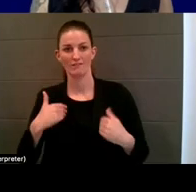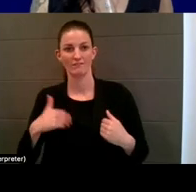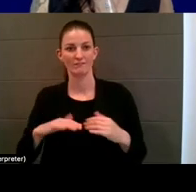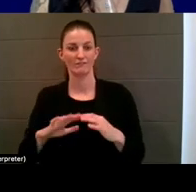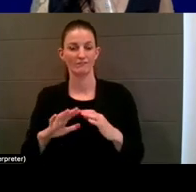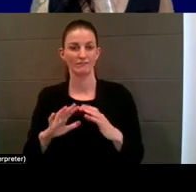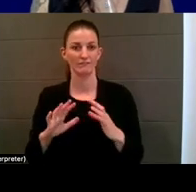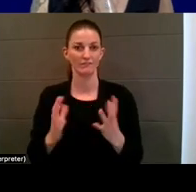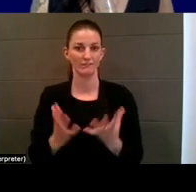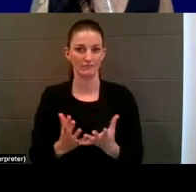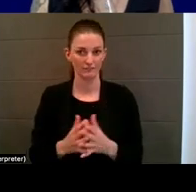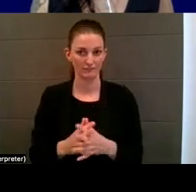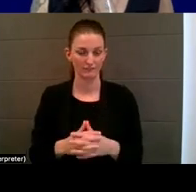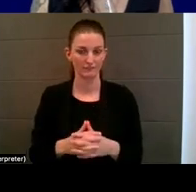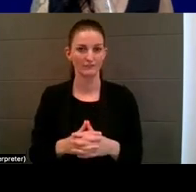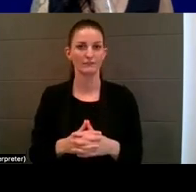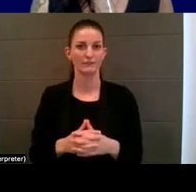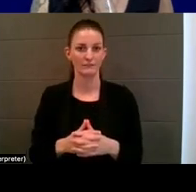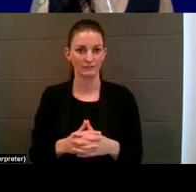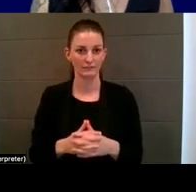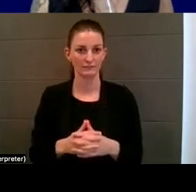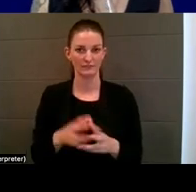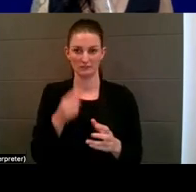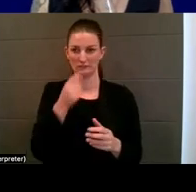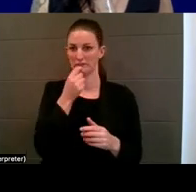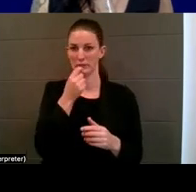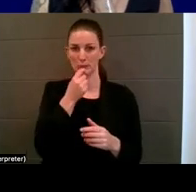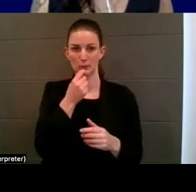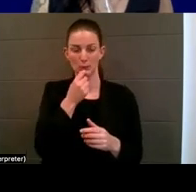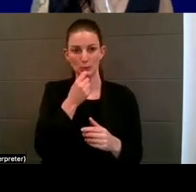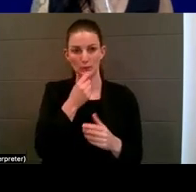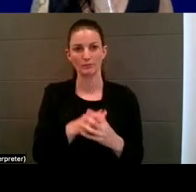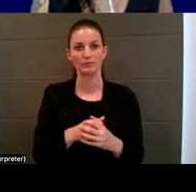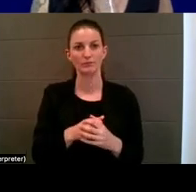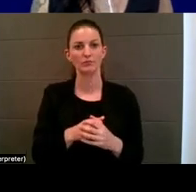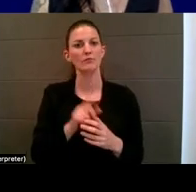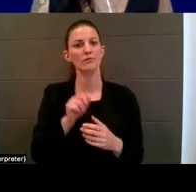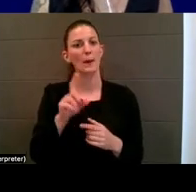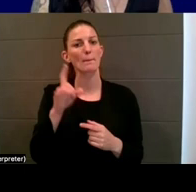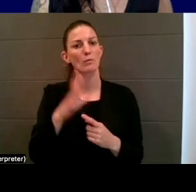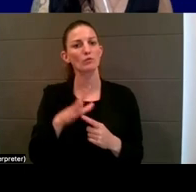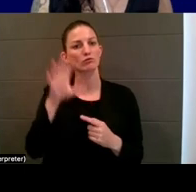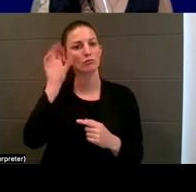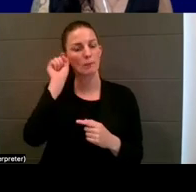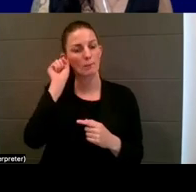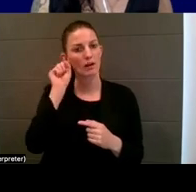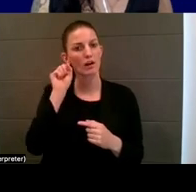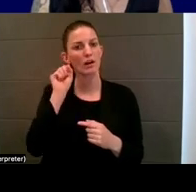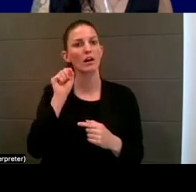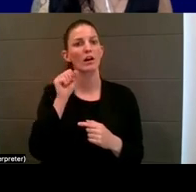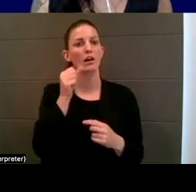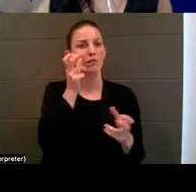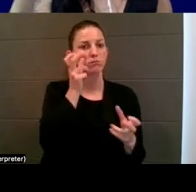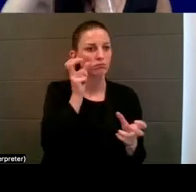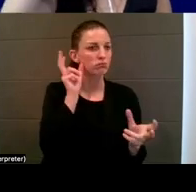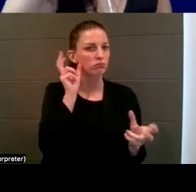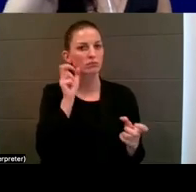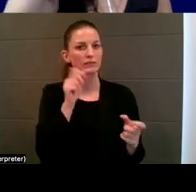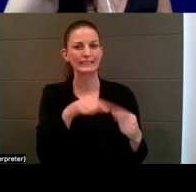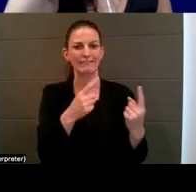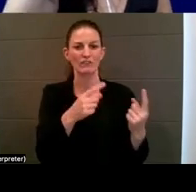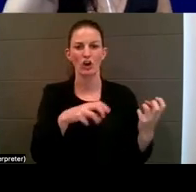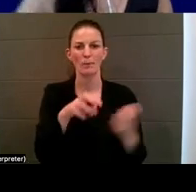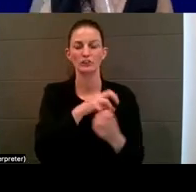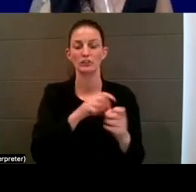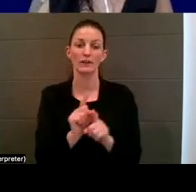And it's important to remember that there's many different combinations of hearing and vision difficulty which children may present with. For